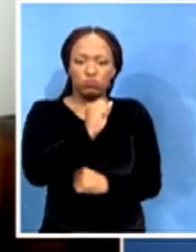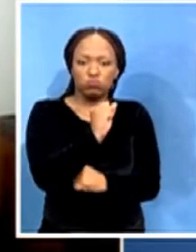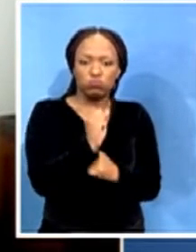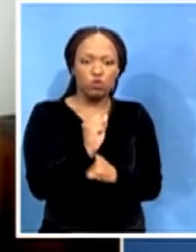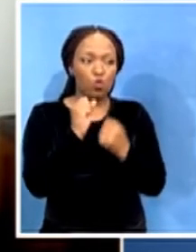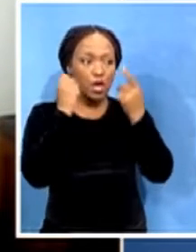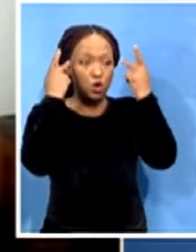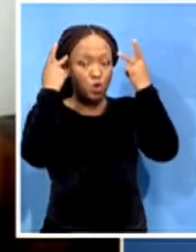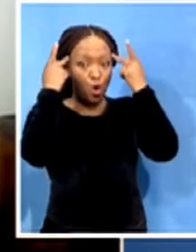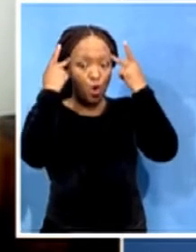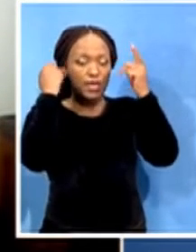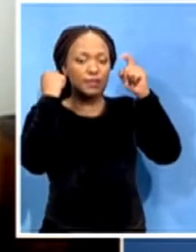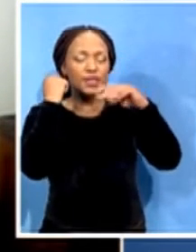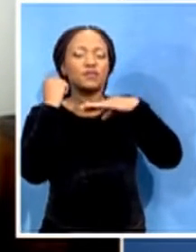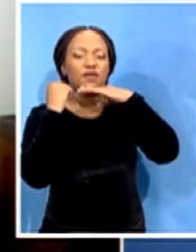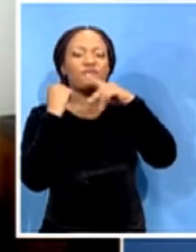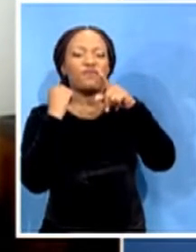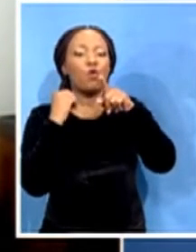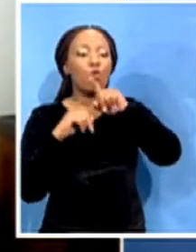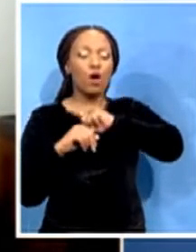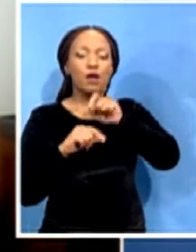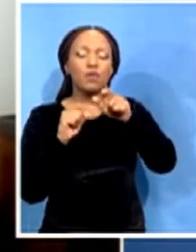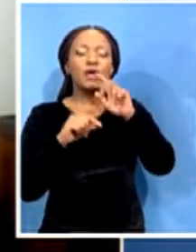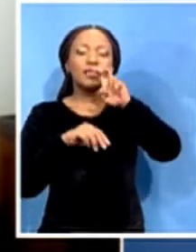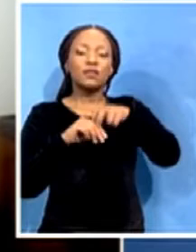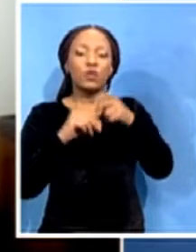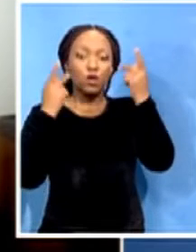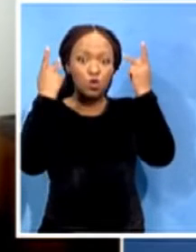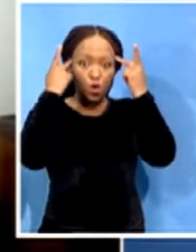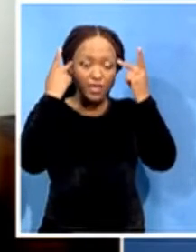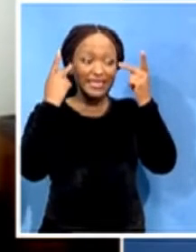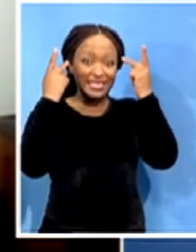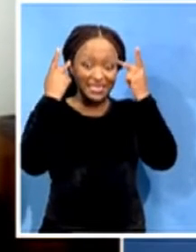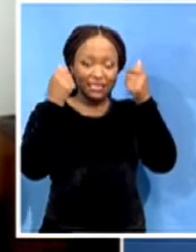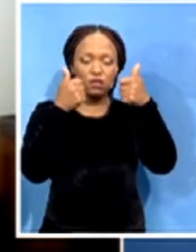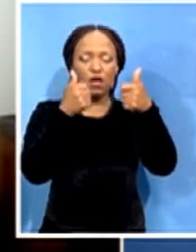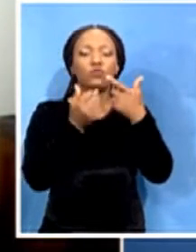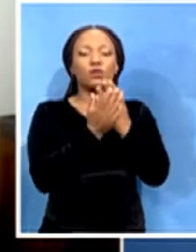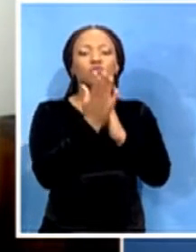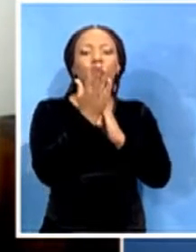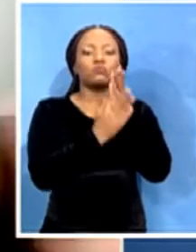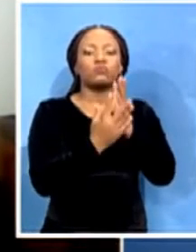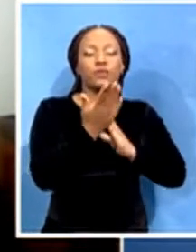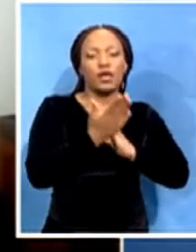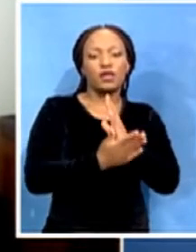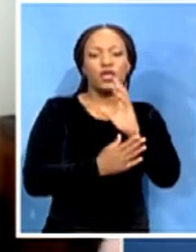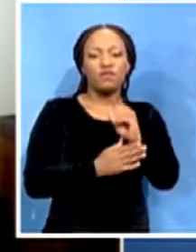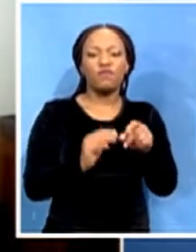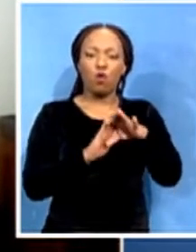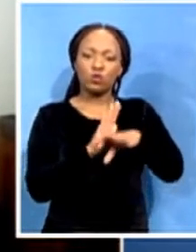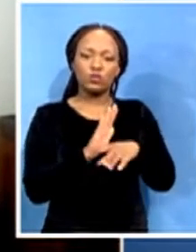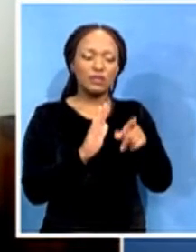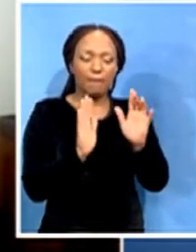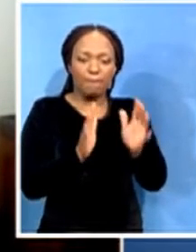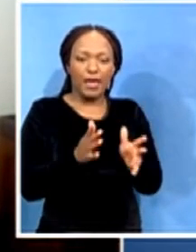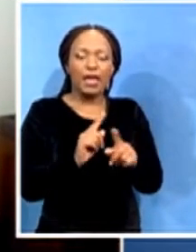to access their rights. And not just the knowledge, you know, that is in the Constitution, but the knowledge that stems from the history